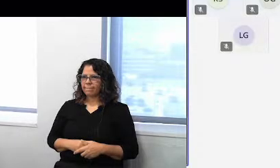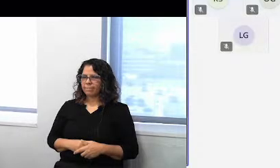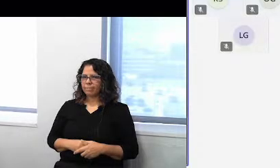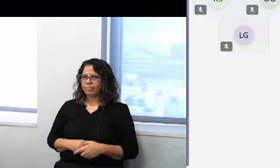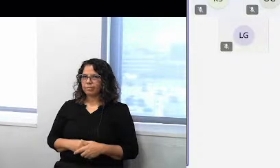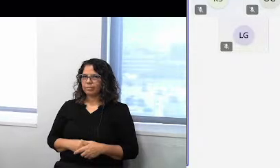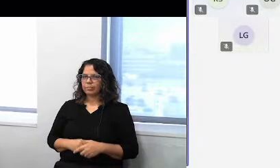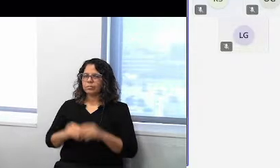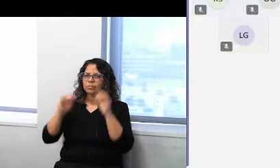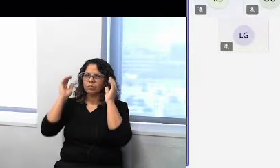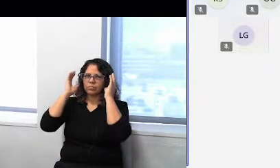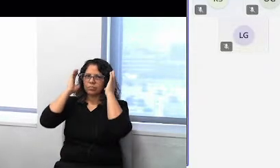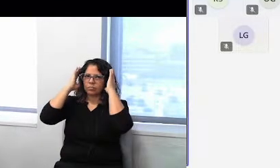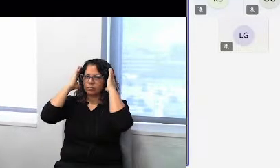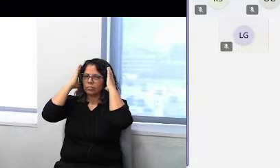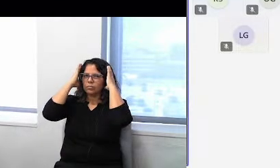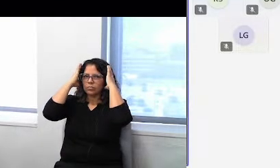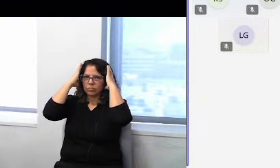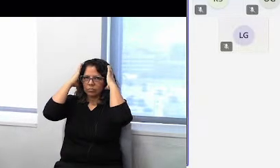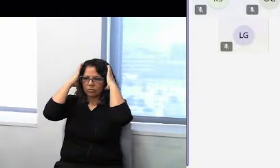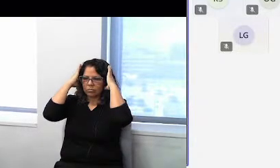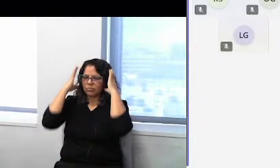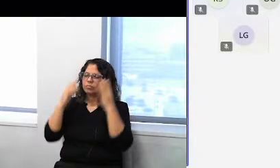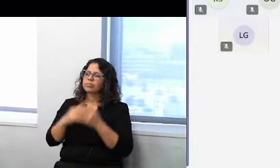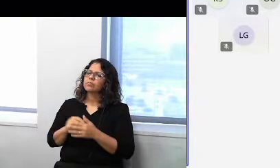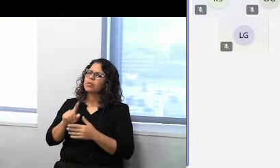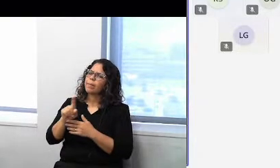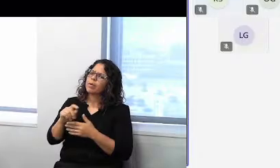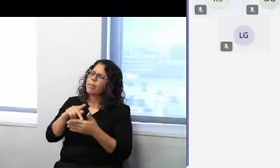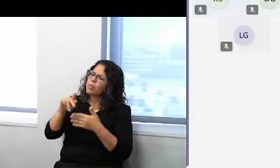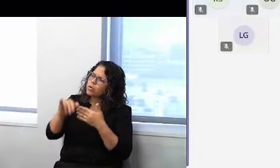are approximately 180 megawatts. Is that right?